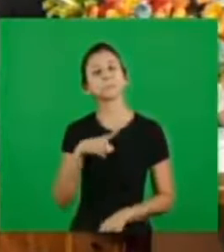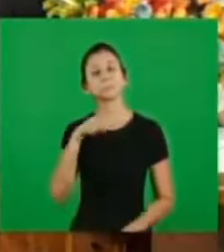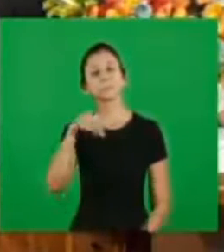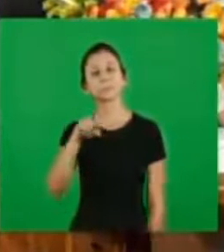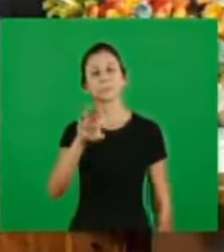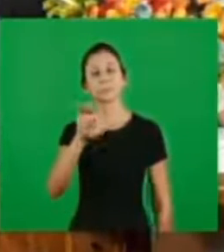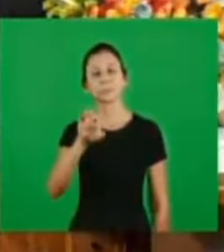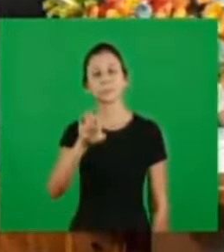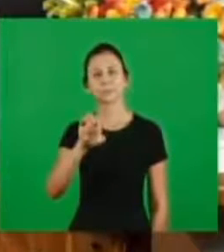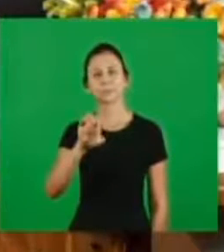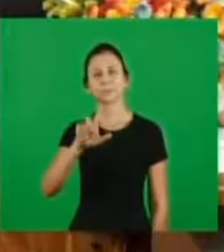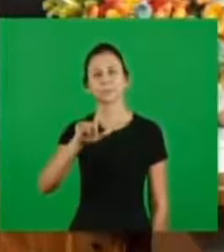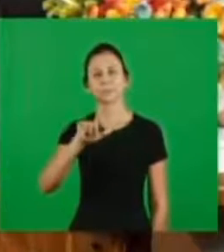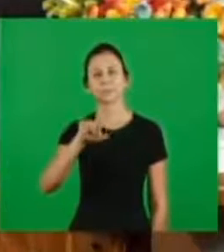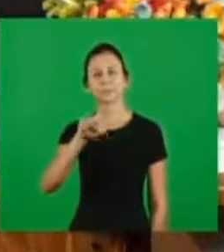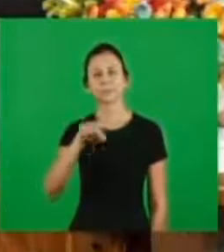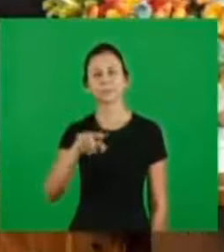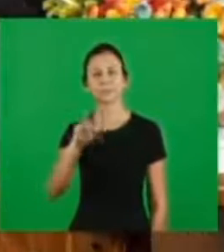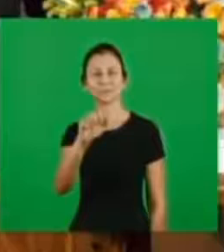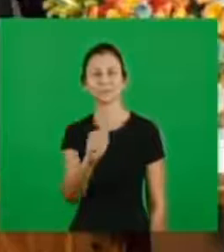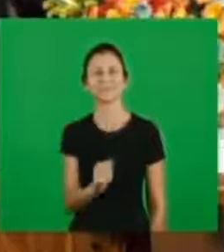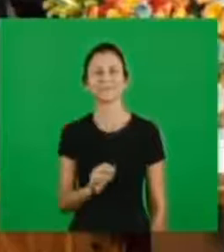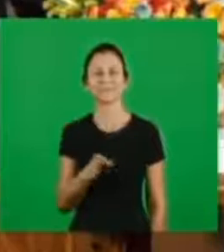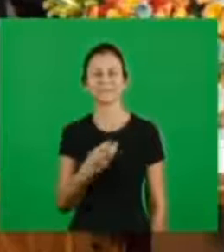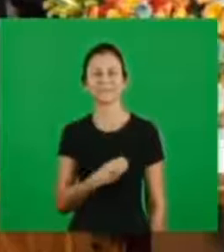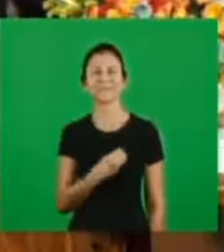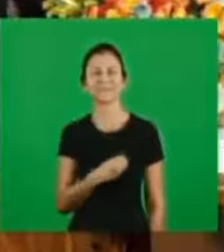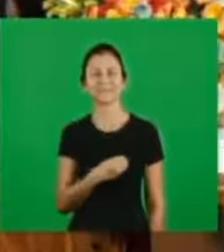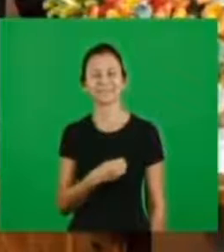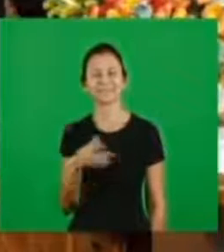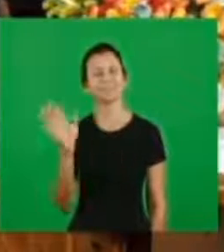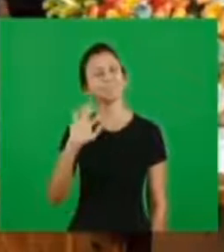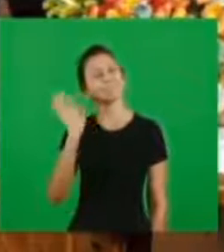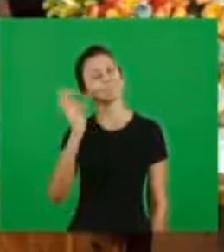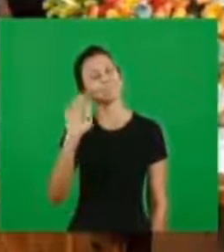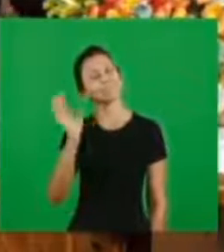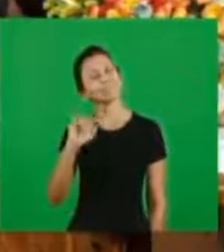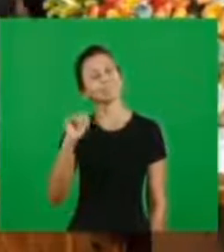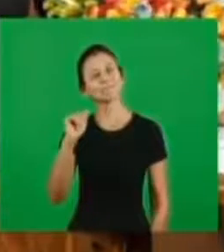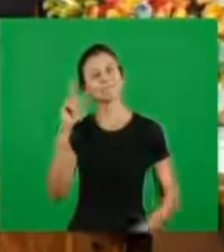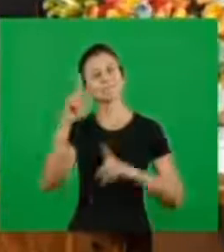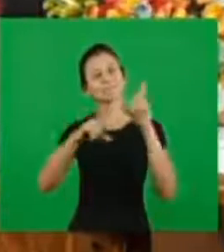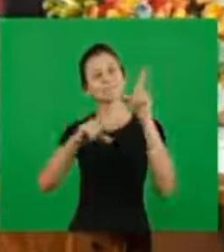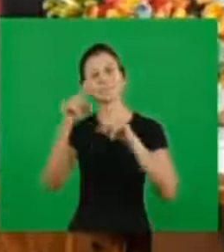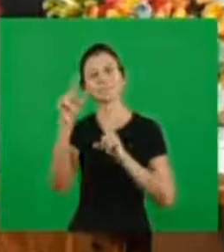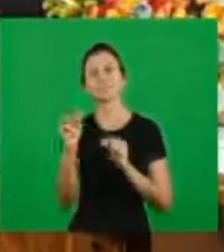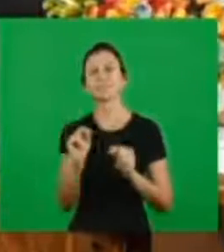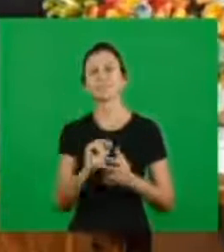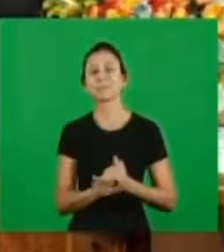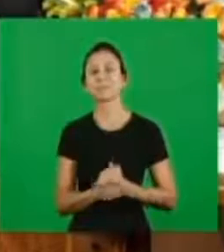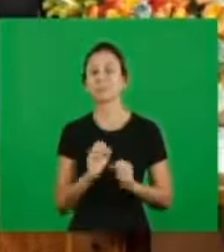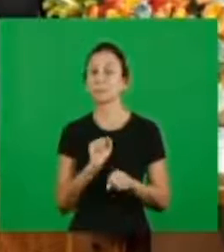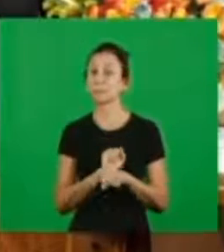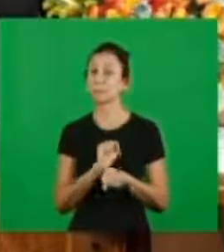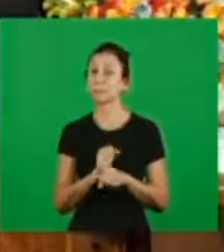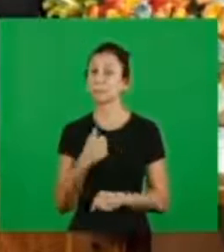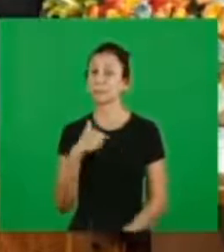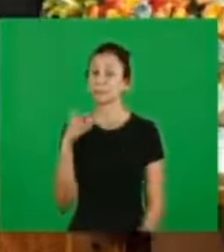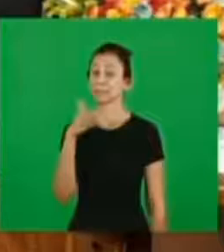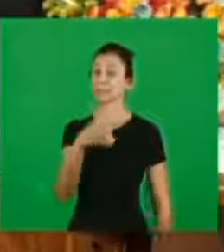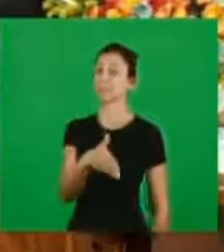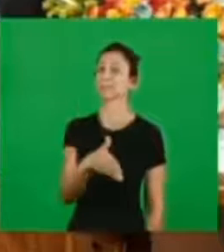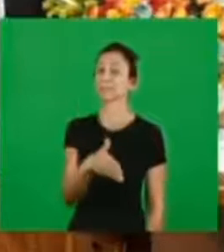also have Sister Elsa, who is always here. She's going away. She's going back to Brasilia. She already said